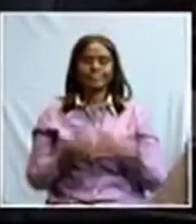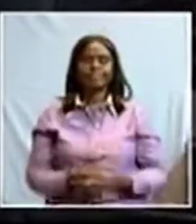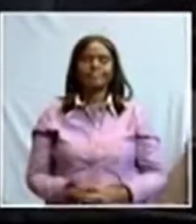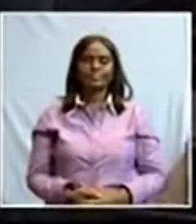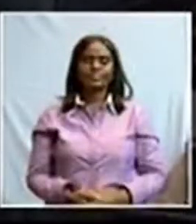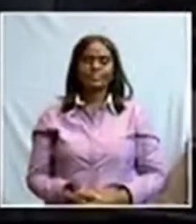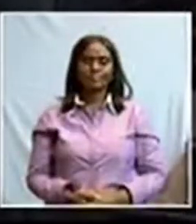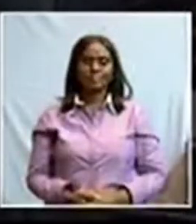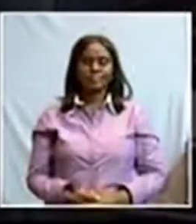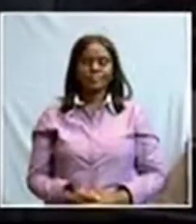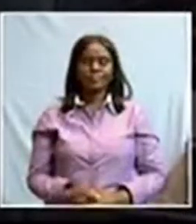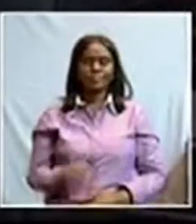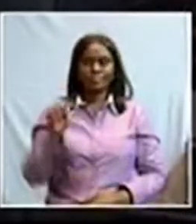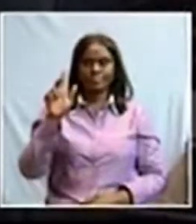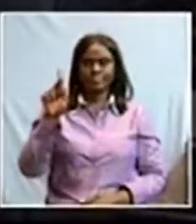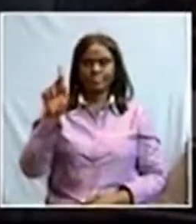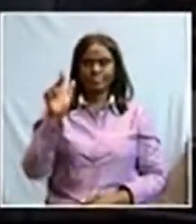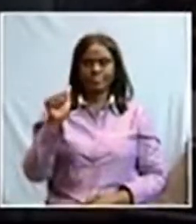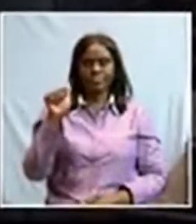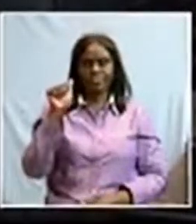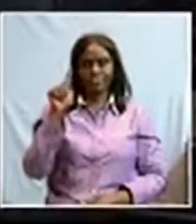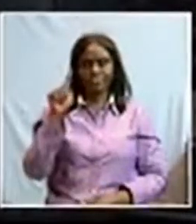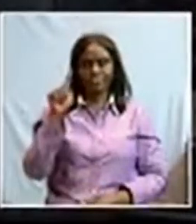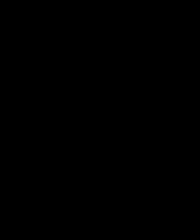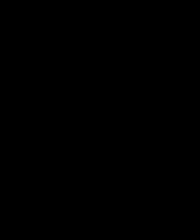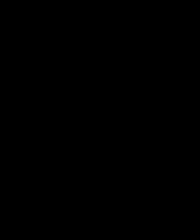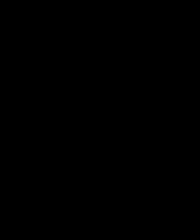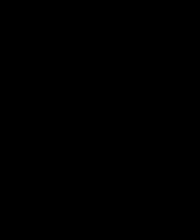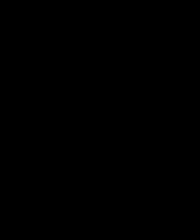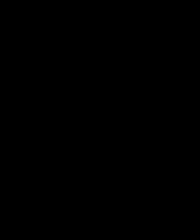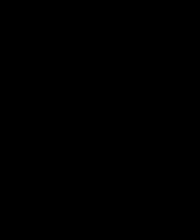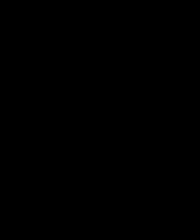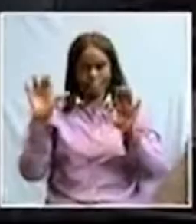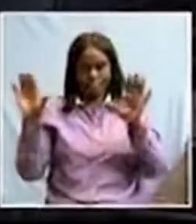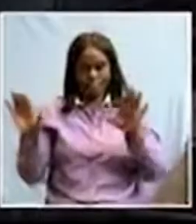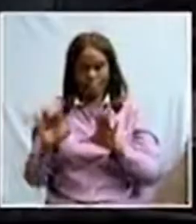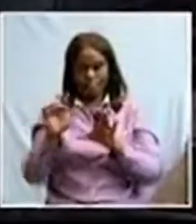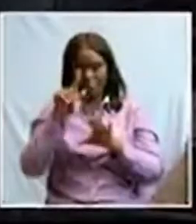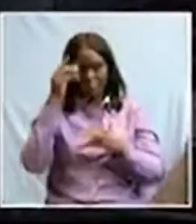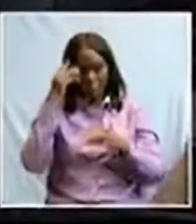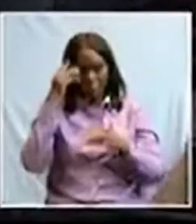to Kateula in a valley? You know the challenges.